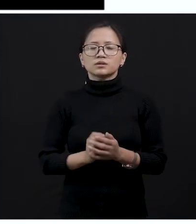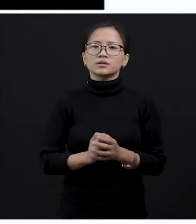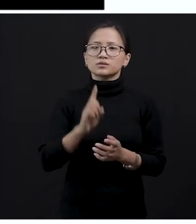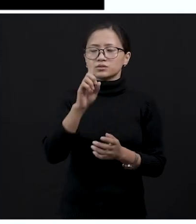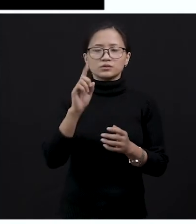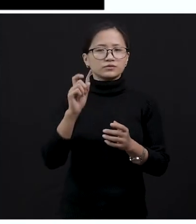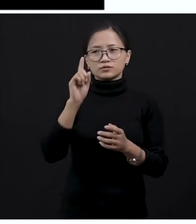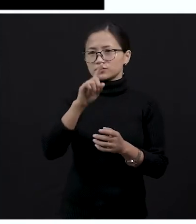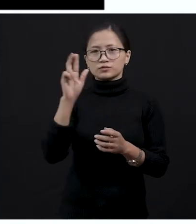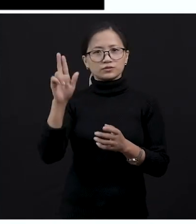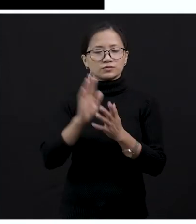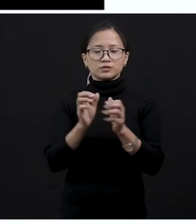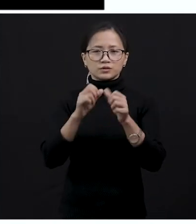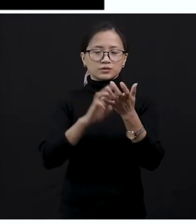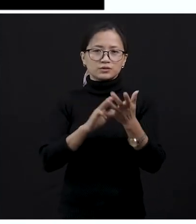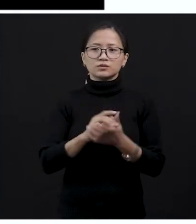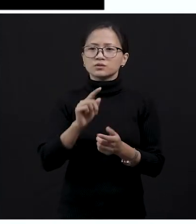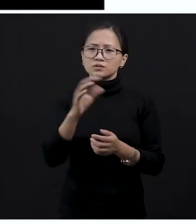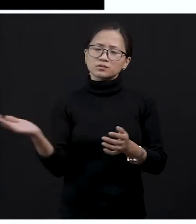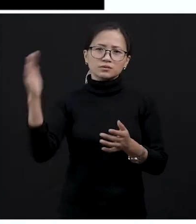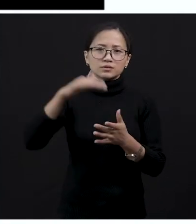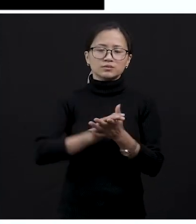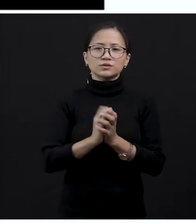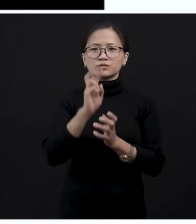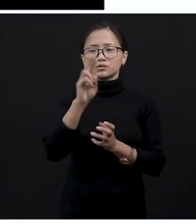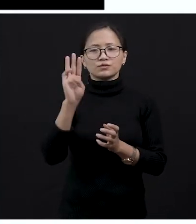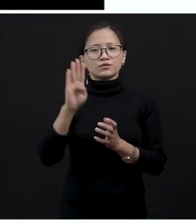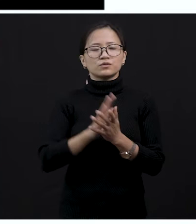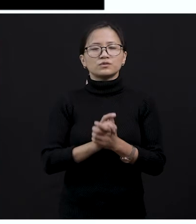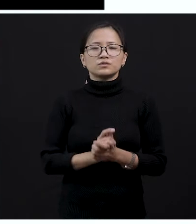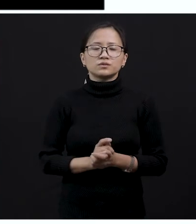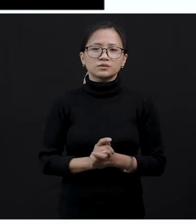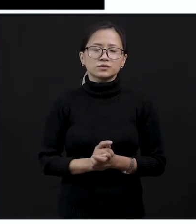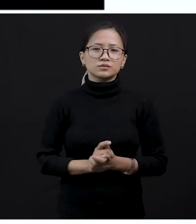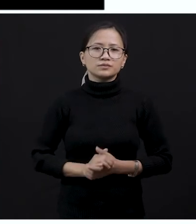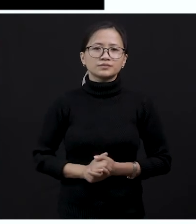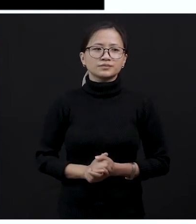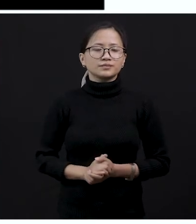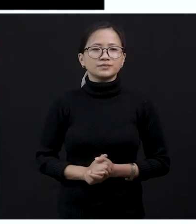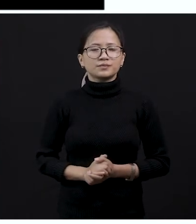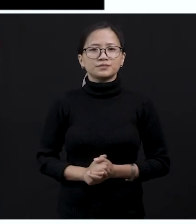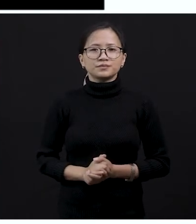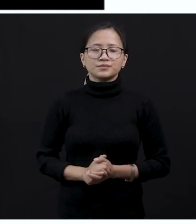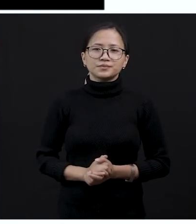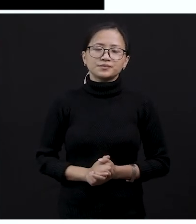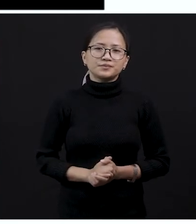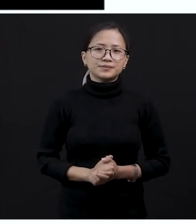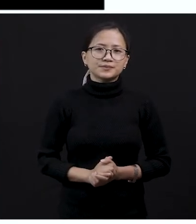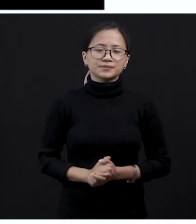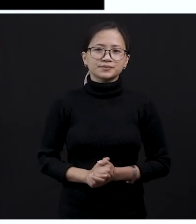to 24 hours, okay? So one rotation takes 24